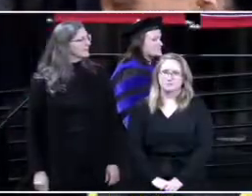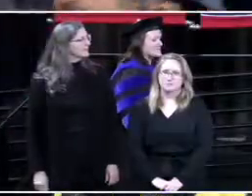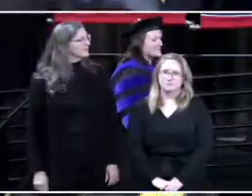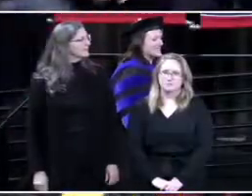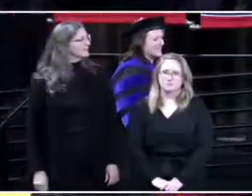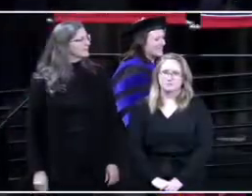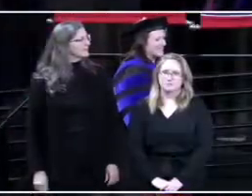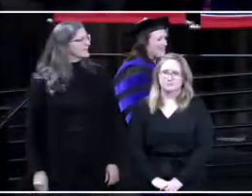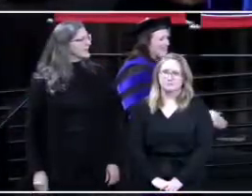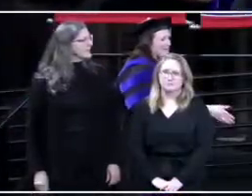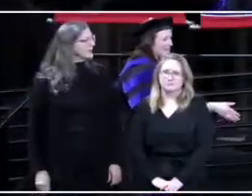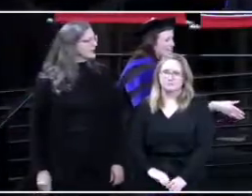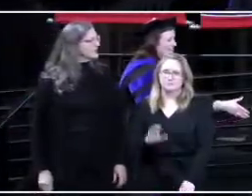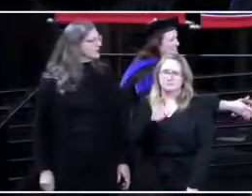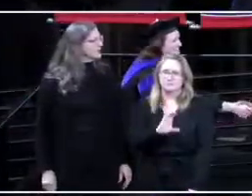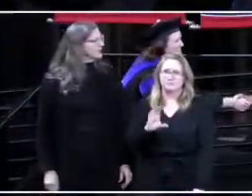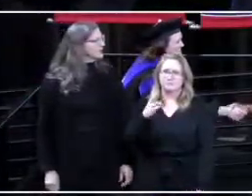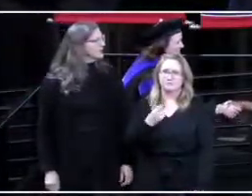Catherine Anna Niles.